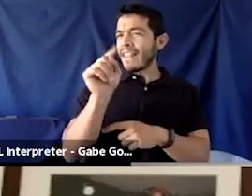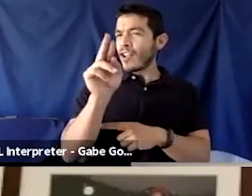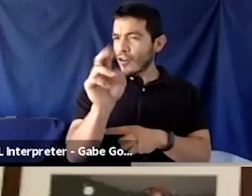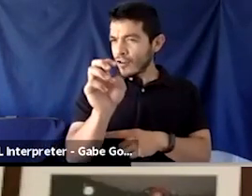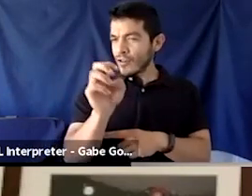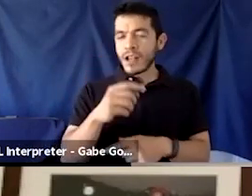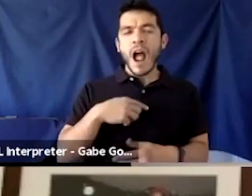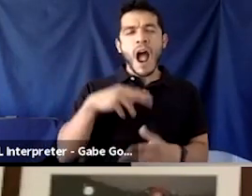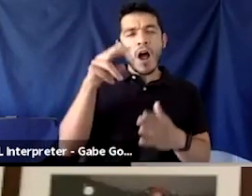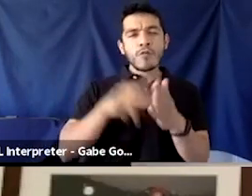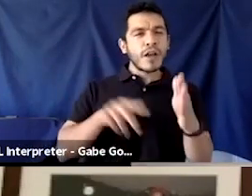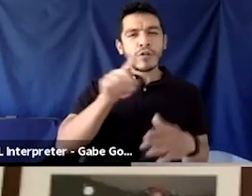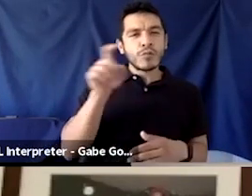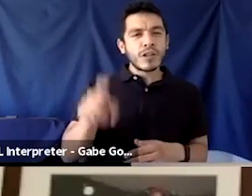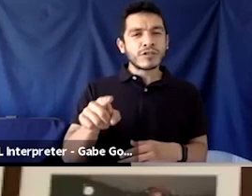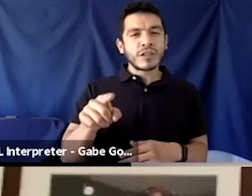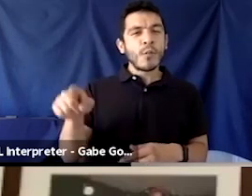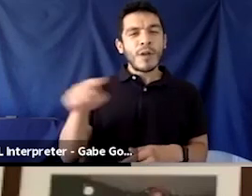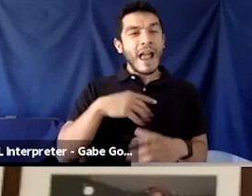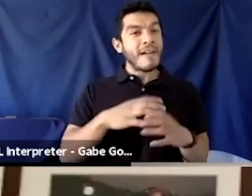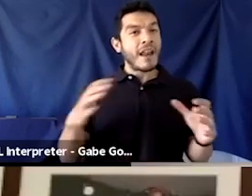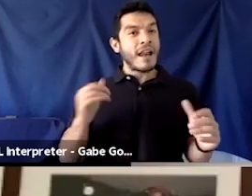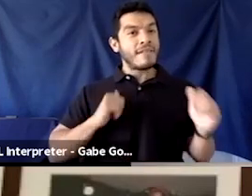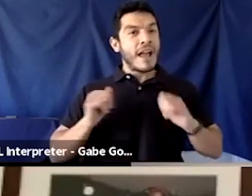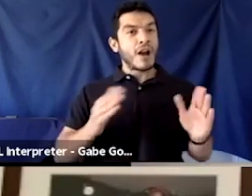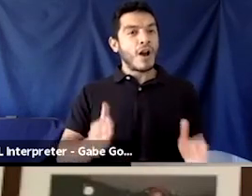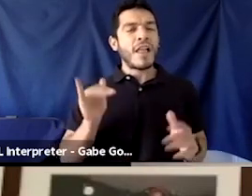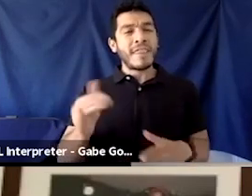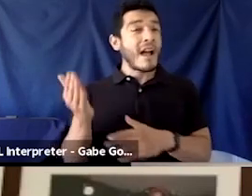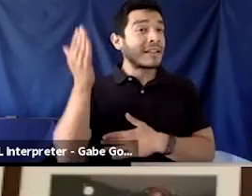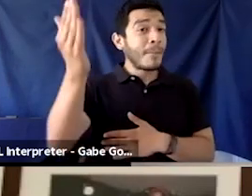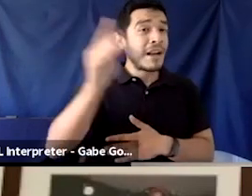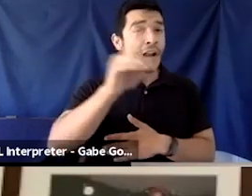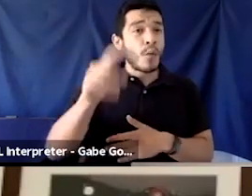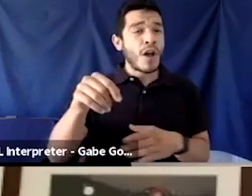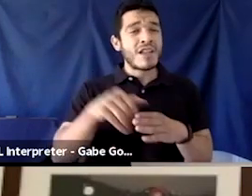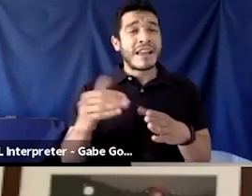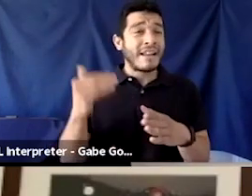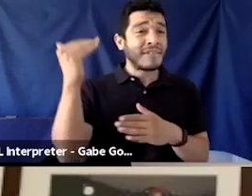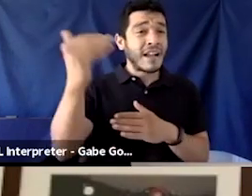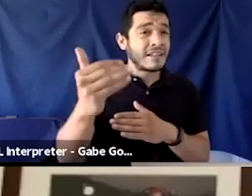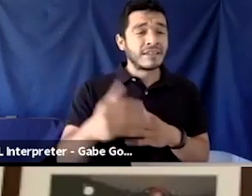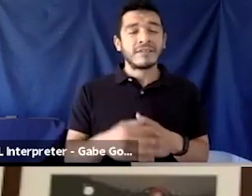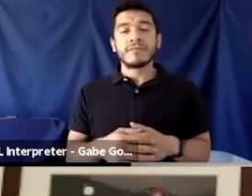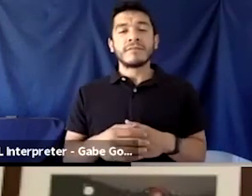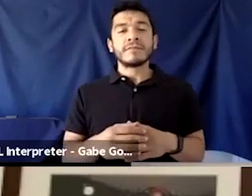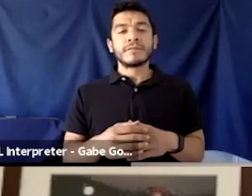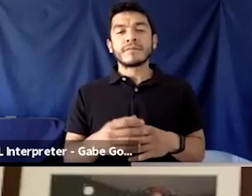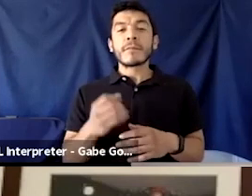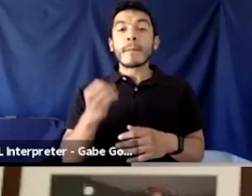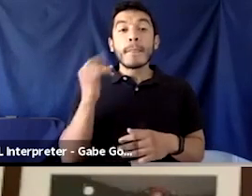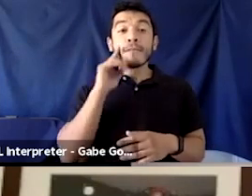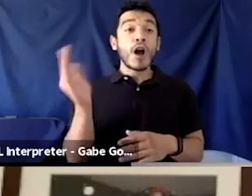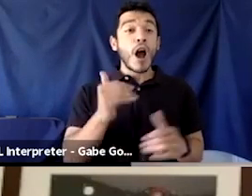I read the questions. We have a lot of actors that submitted questions in advance. And so for our actors